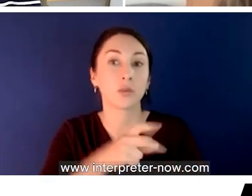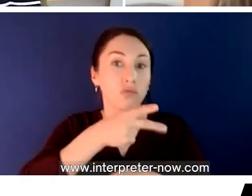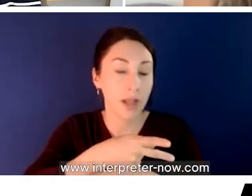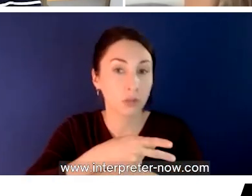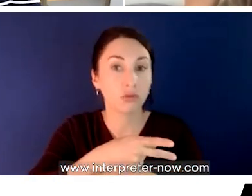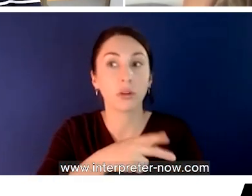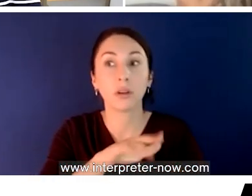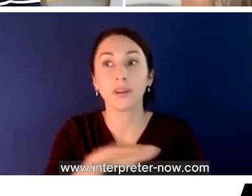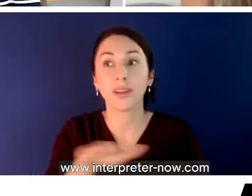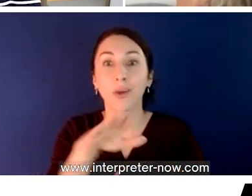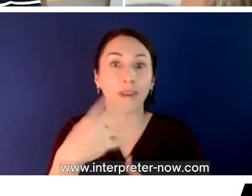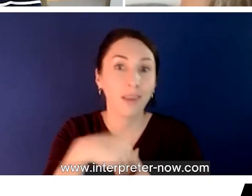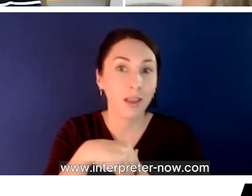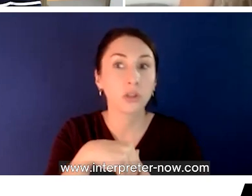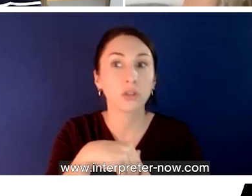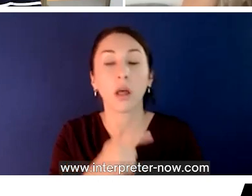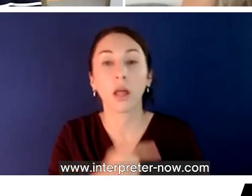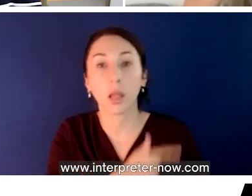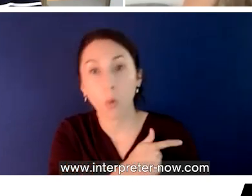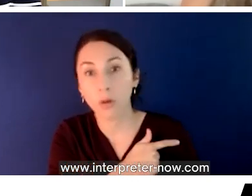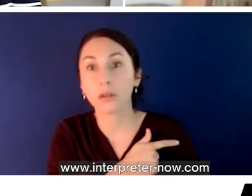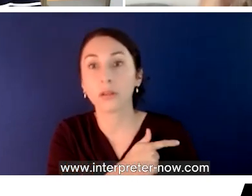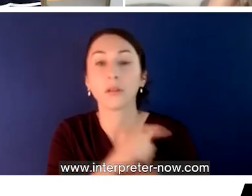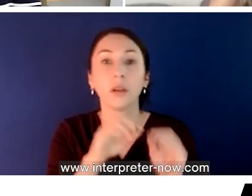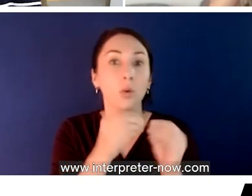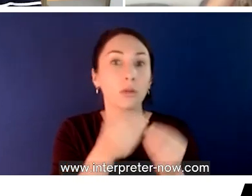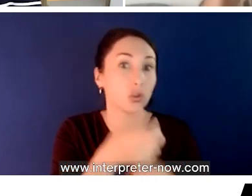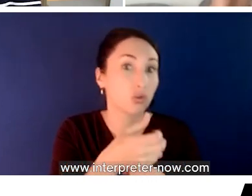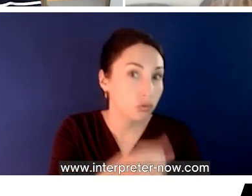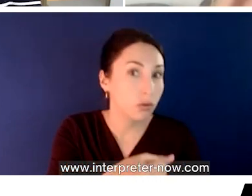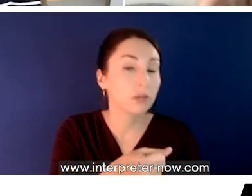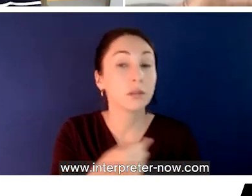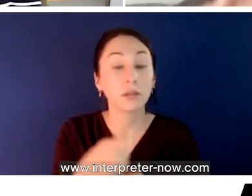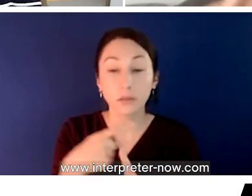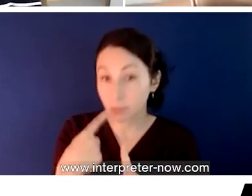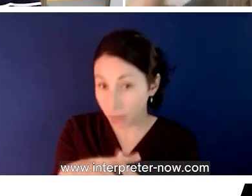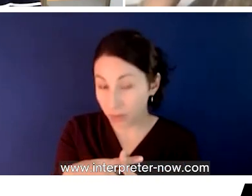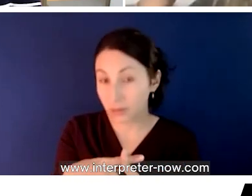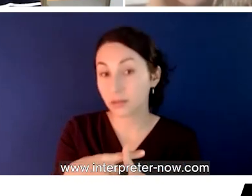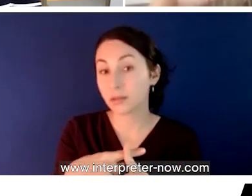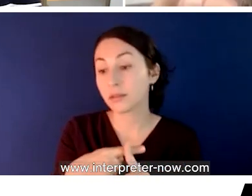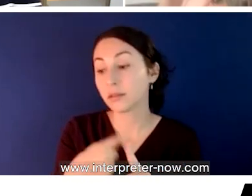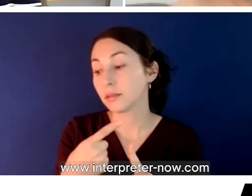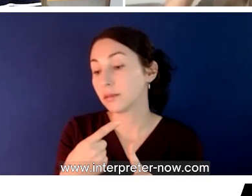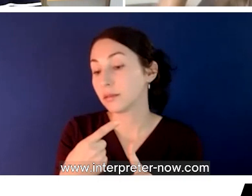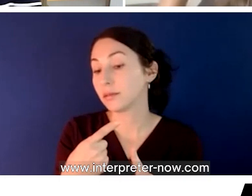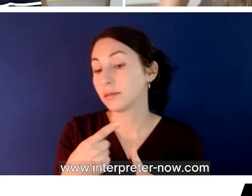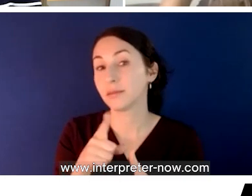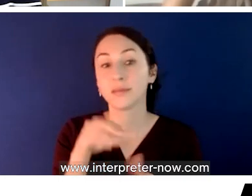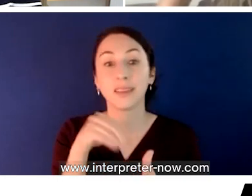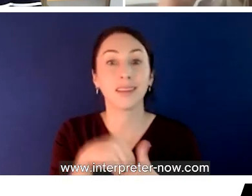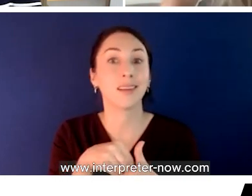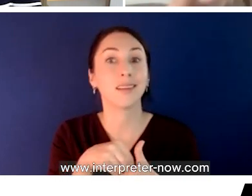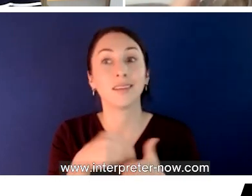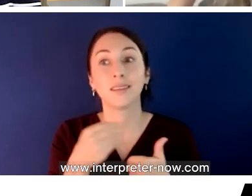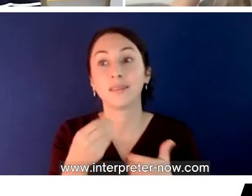retention, on their engagement, their productivity, their loyalty, their trust in the organization. Also, ultimately